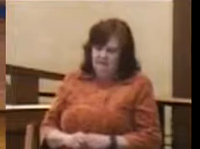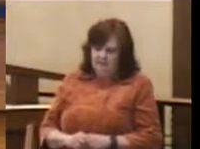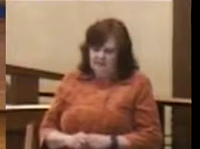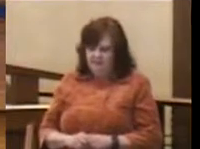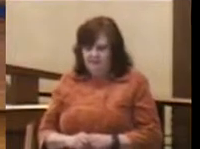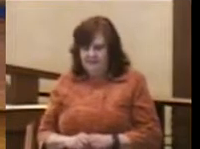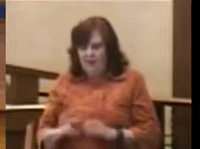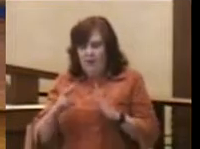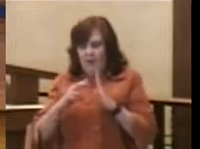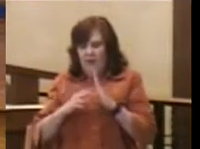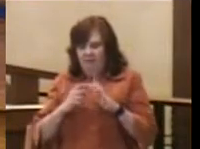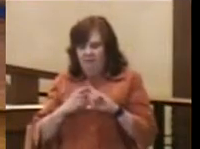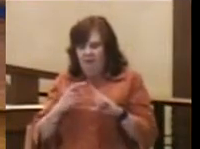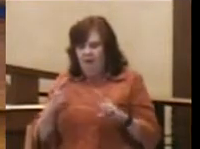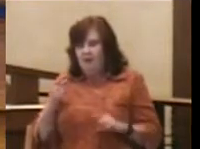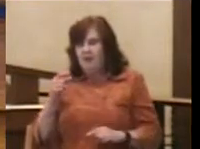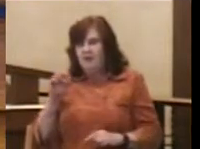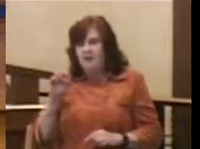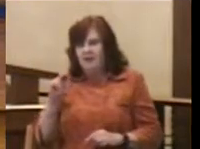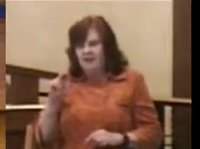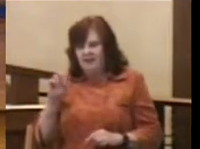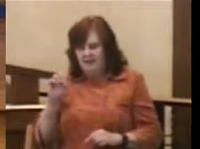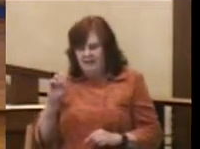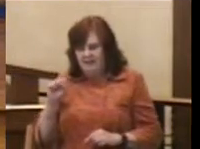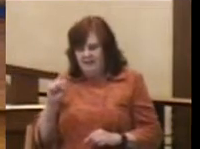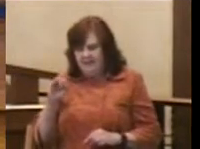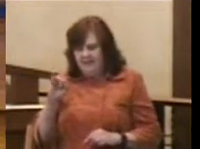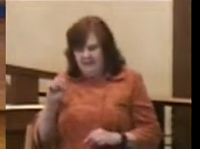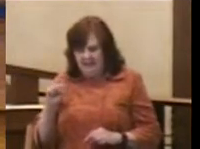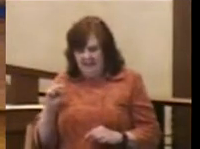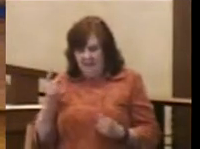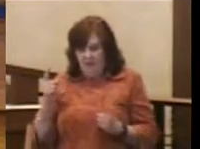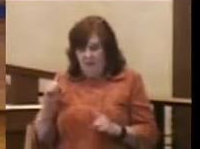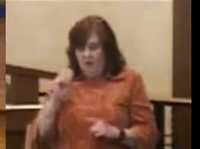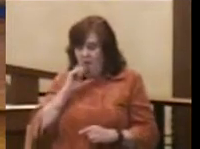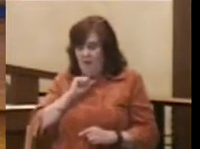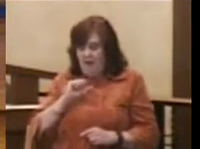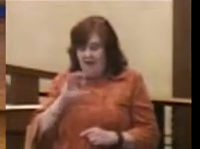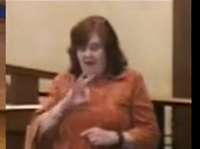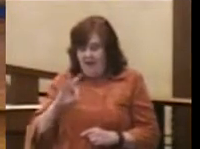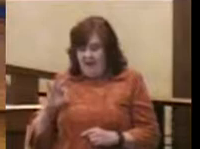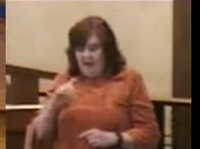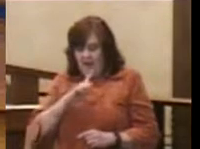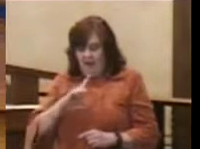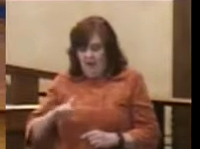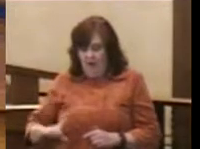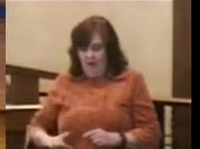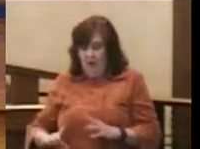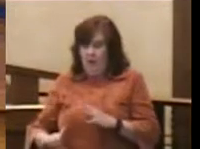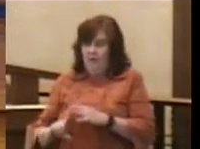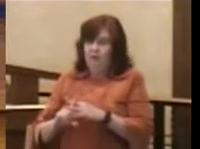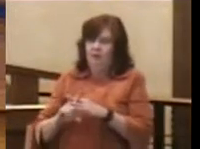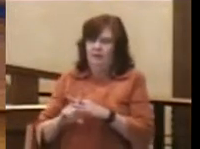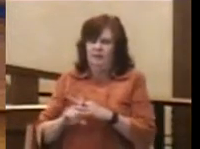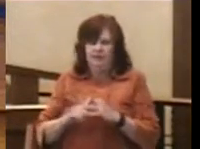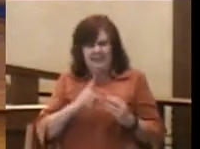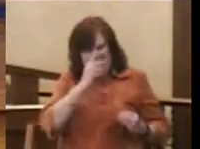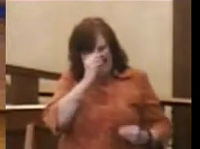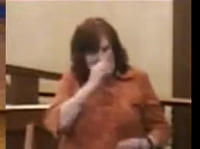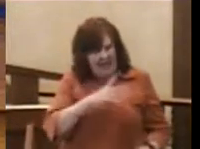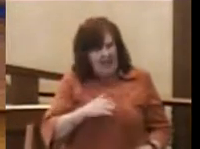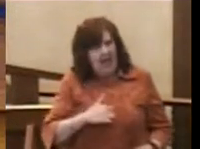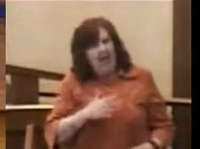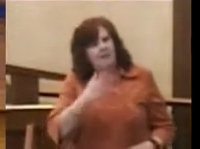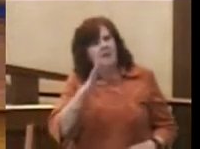Reading from Genesis. When Abram was 99 years old, the Lord appeared to Abram and said to him, I am